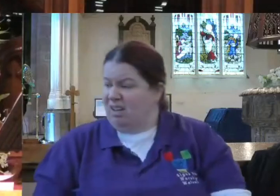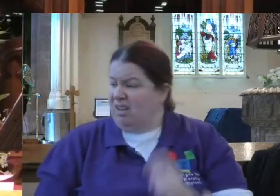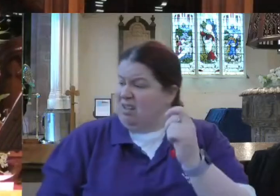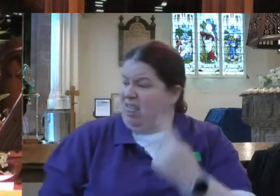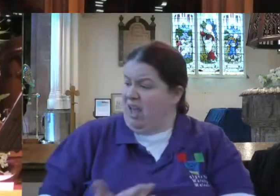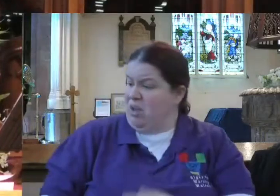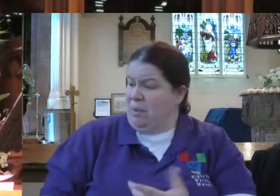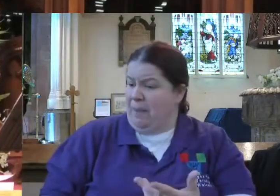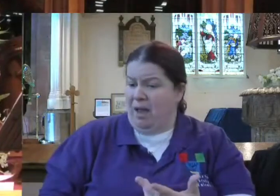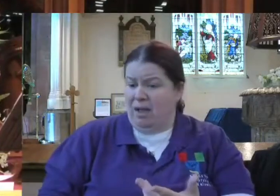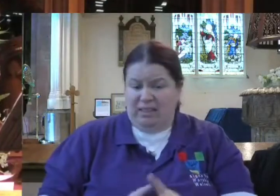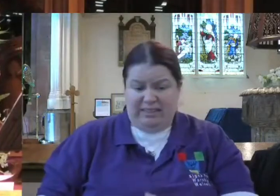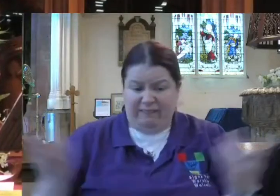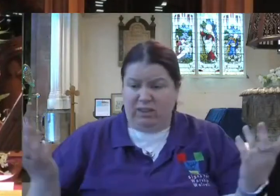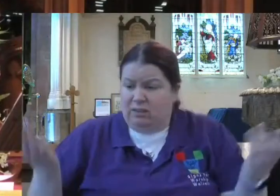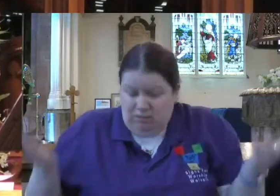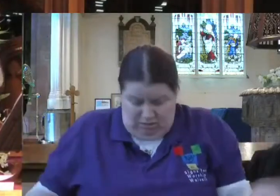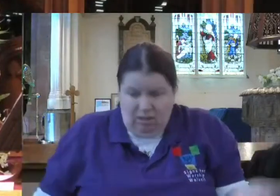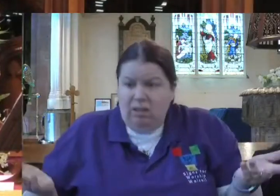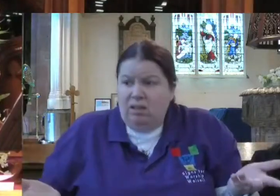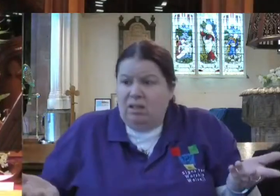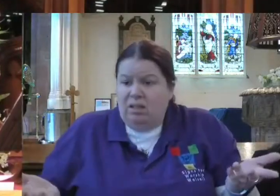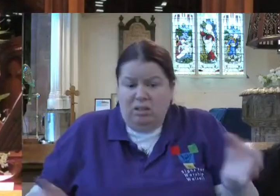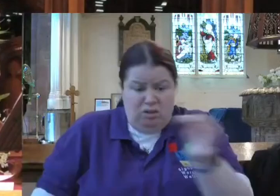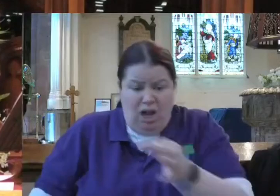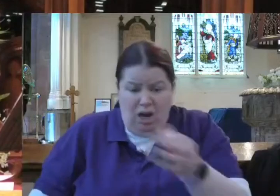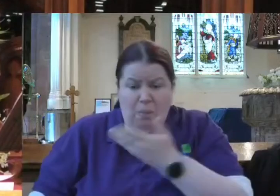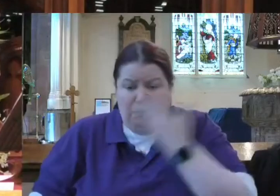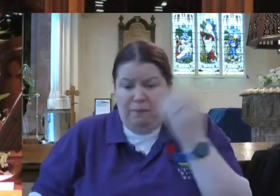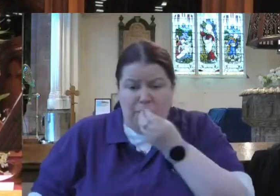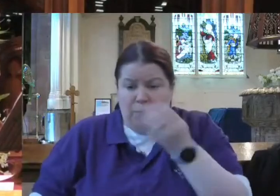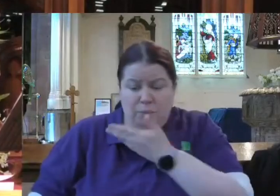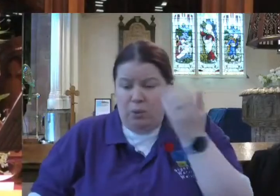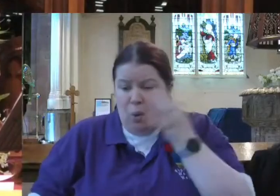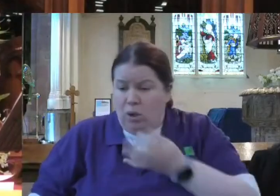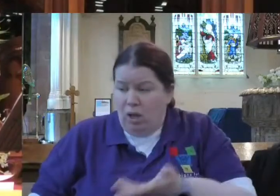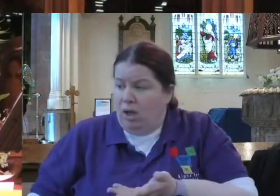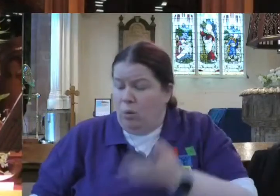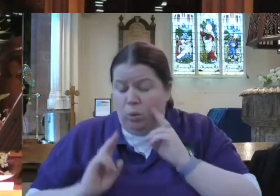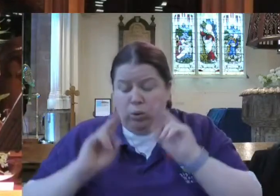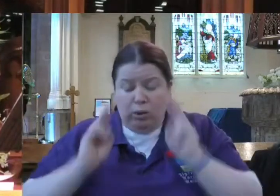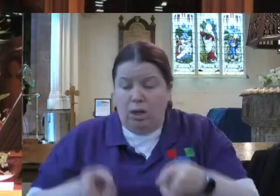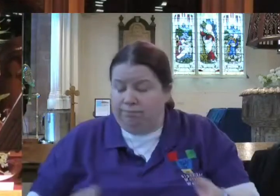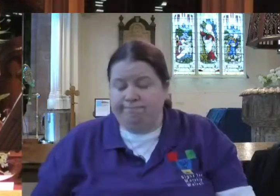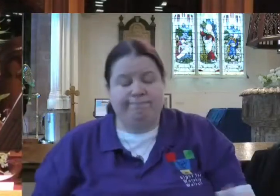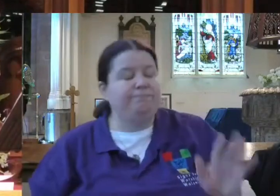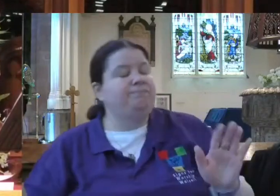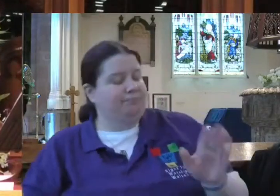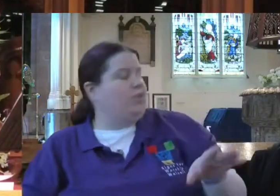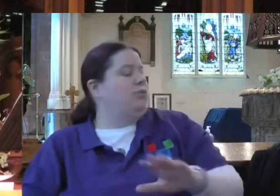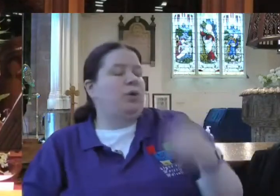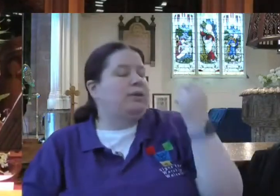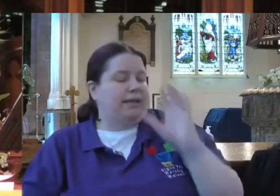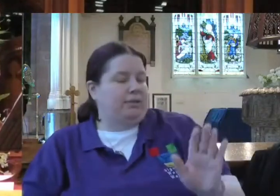£10,000? What difference does that make? We're on an island, there's no food, no water, we're going to die. The second man said, "Sorry, you